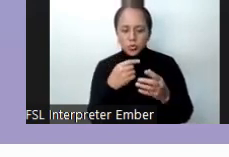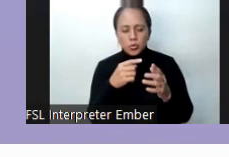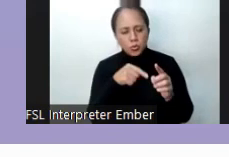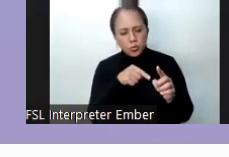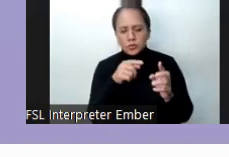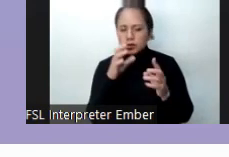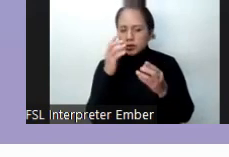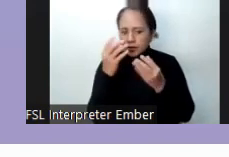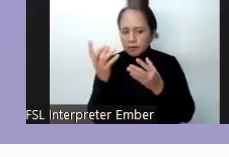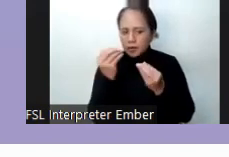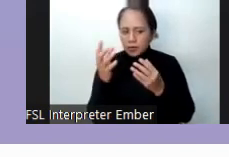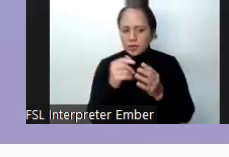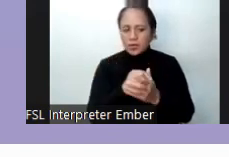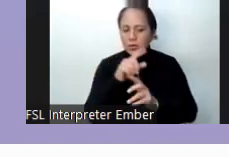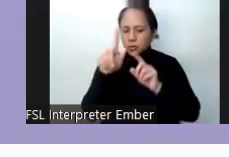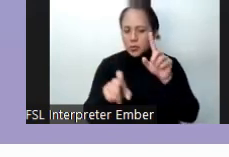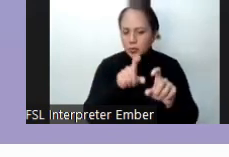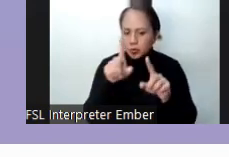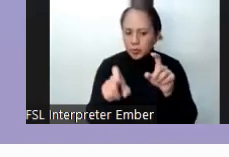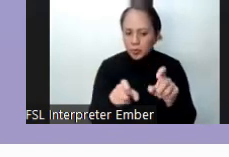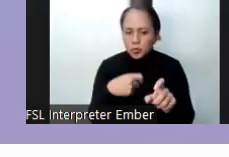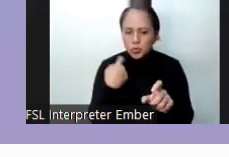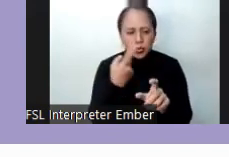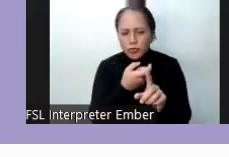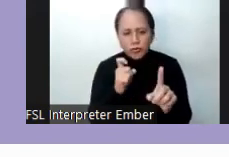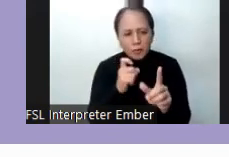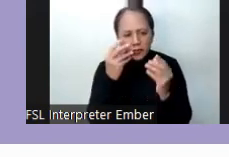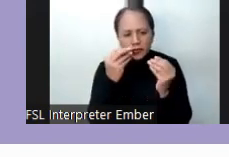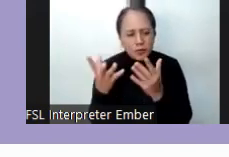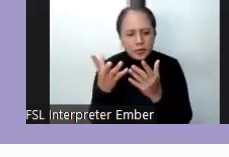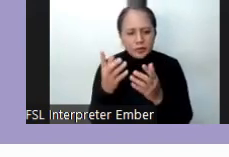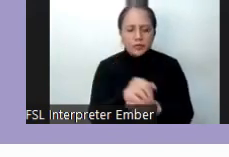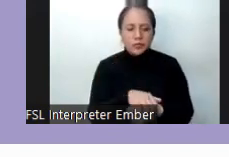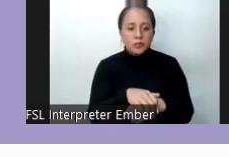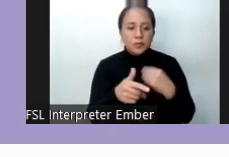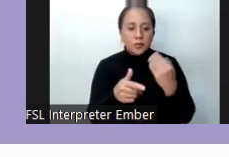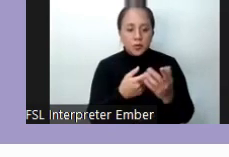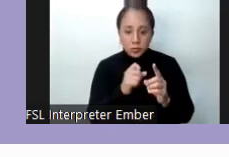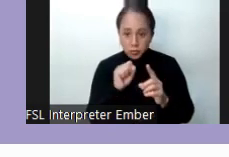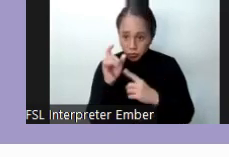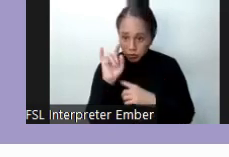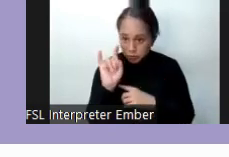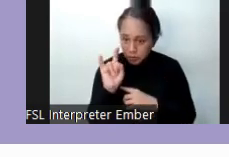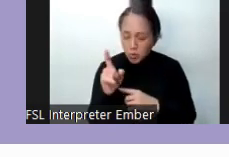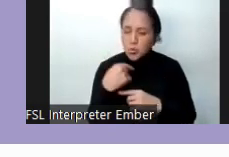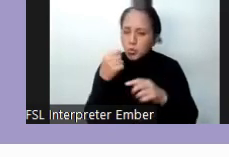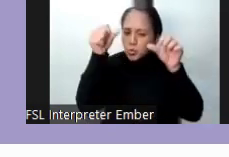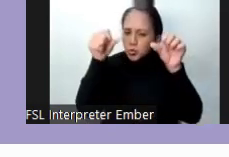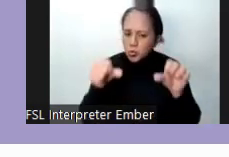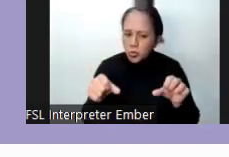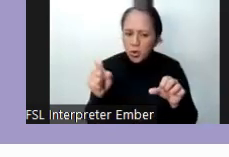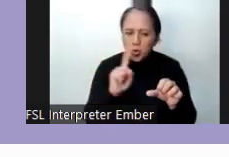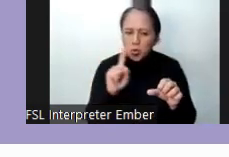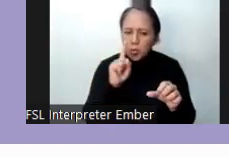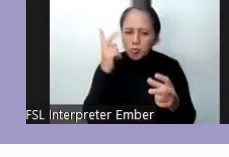information, ang pagtatanong ng kanino nanggaling ang impormasyon o kung ito ay nanggaling sa social media, sino ang nag-post at ano kaya ang